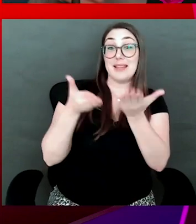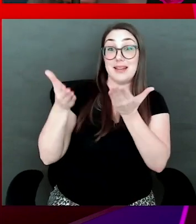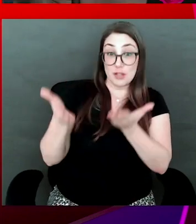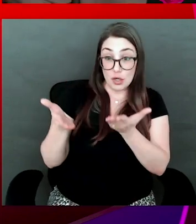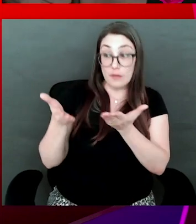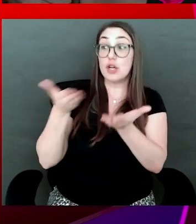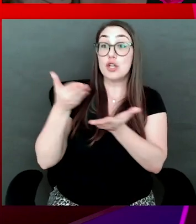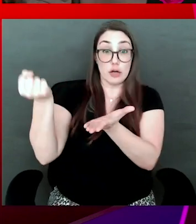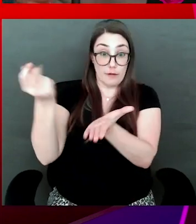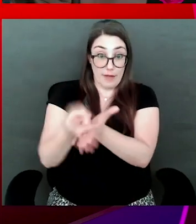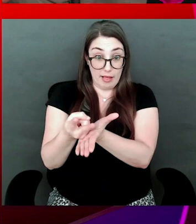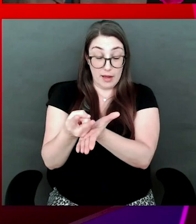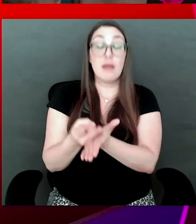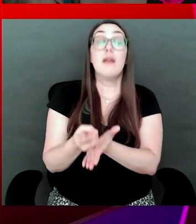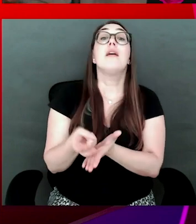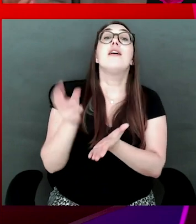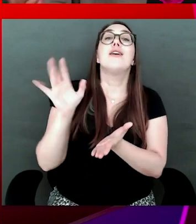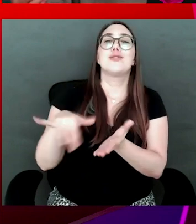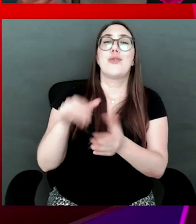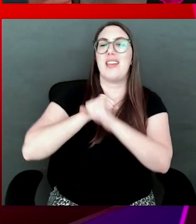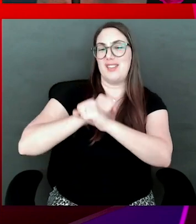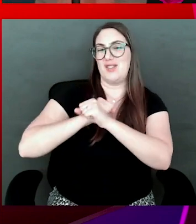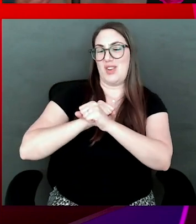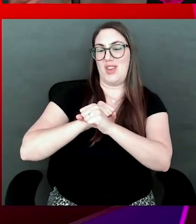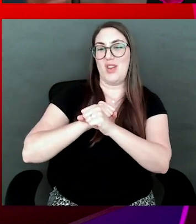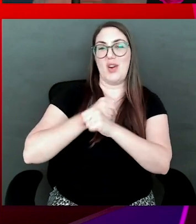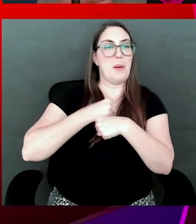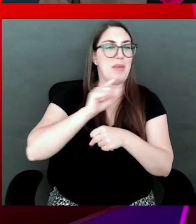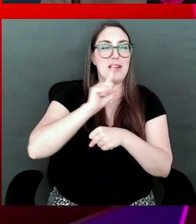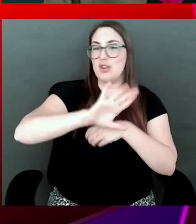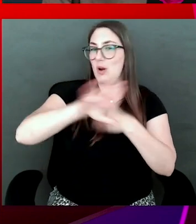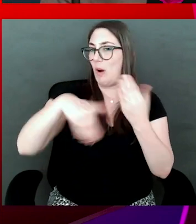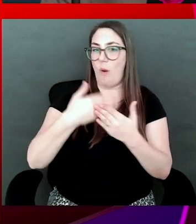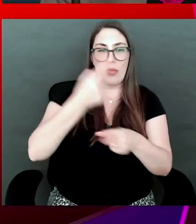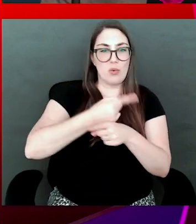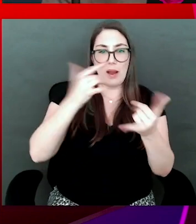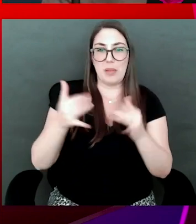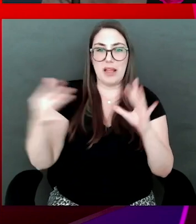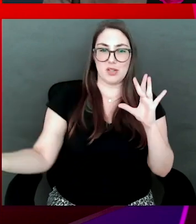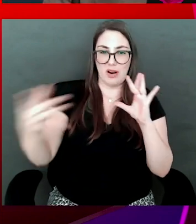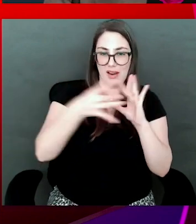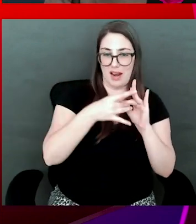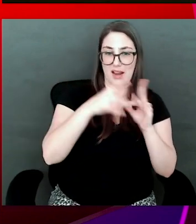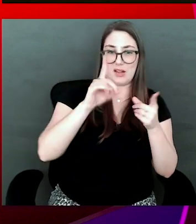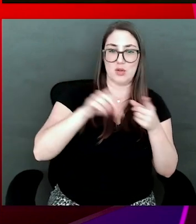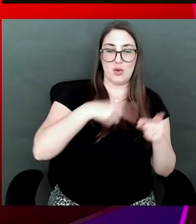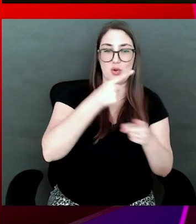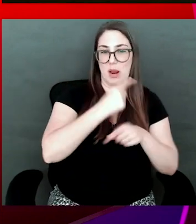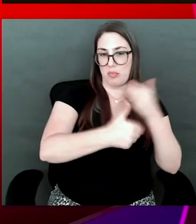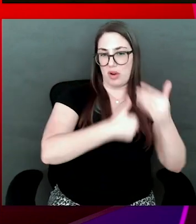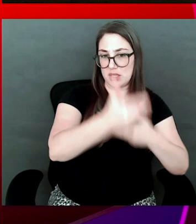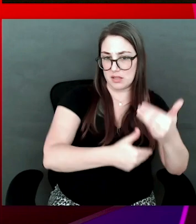so you can secure also that, make sure that the right players are connecting to the right processes. Nice.